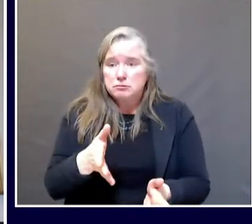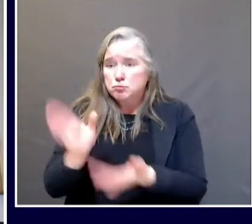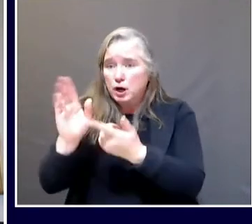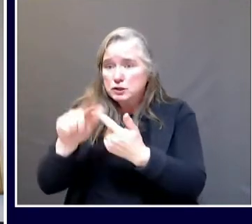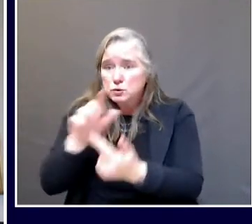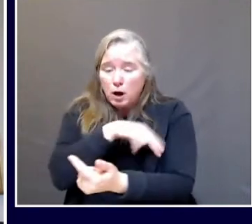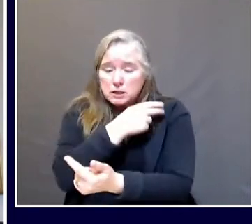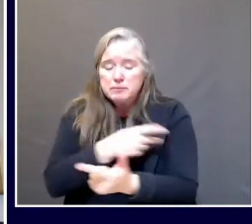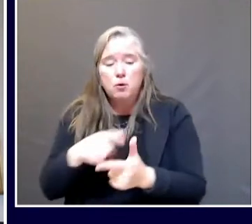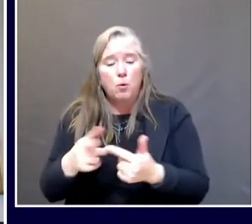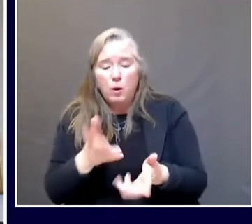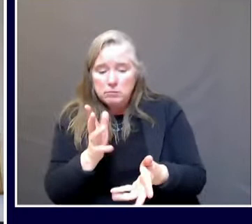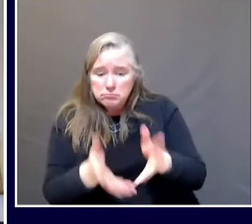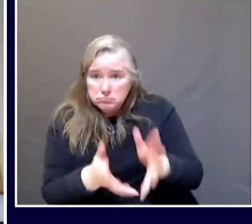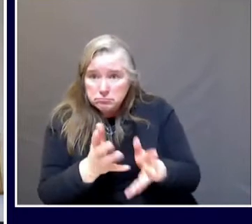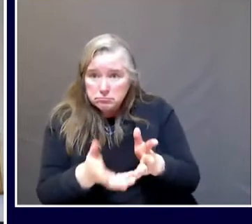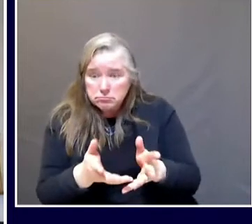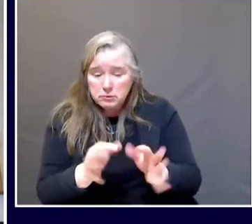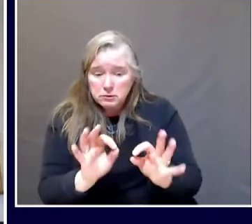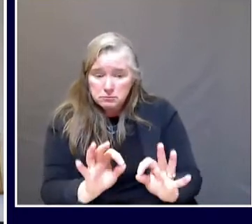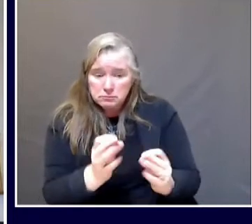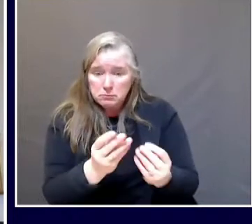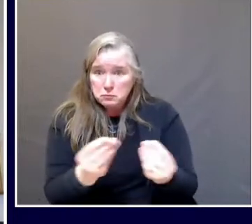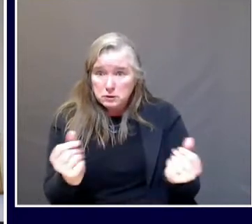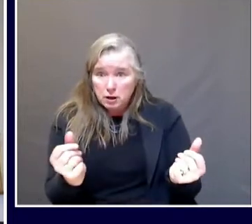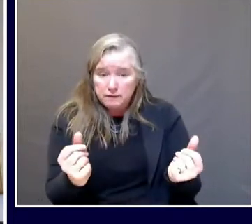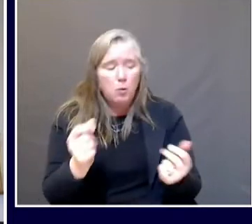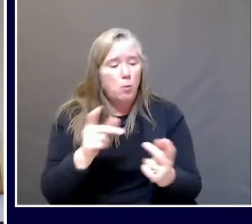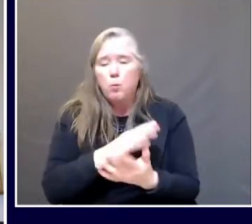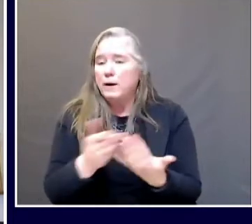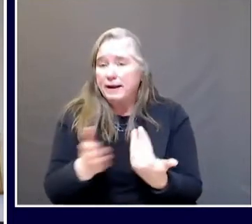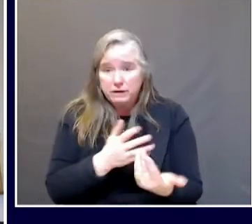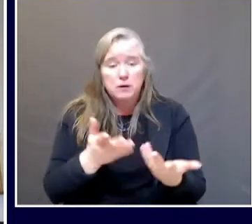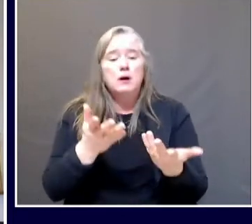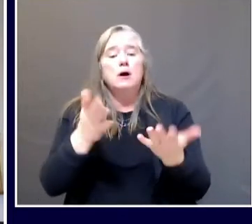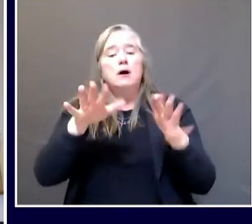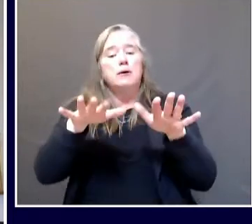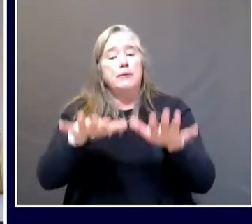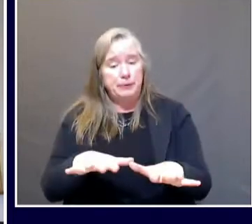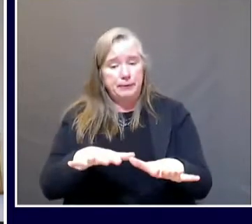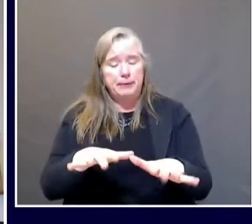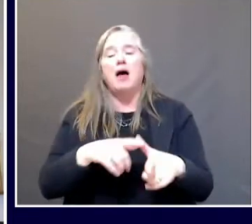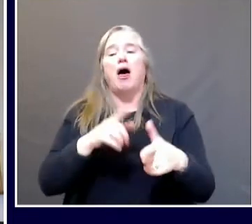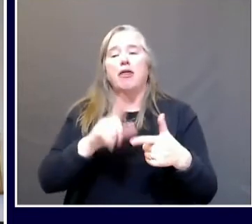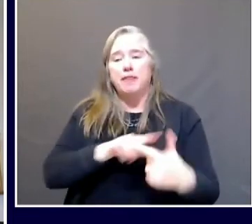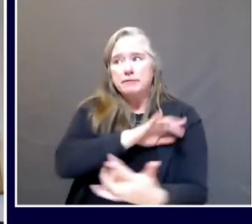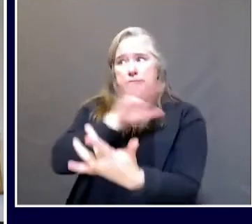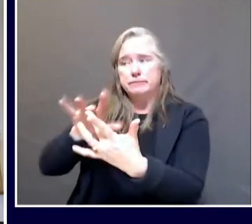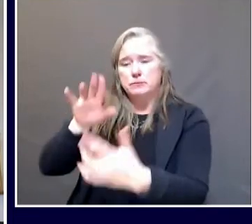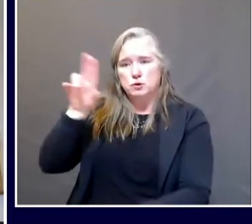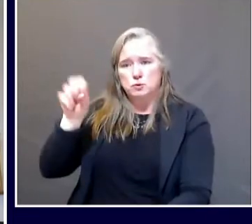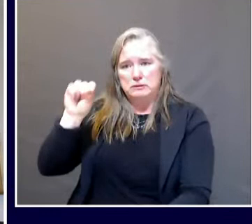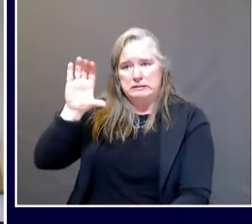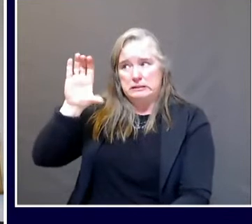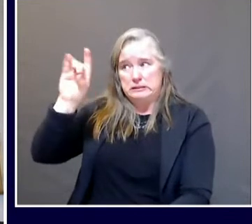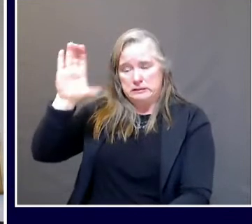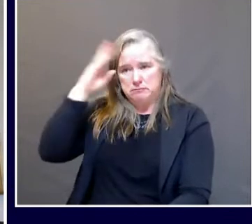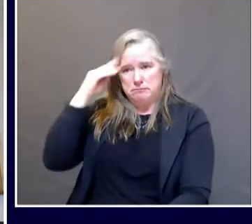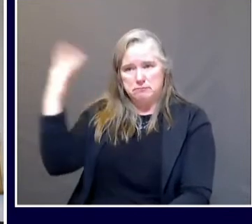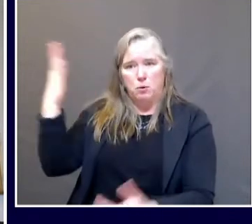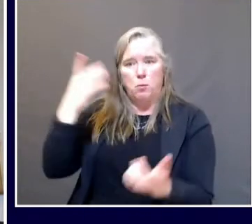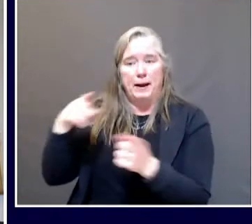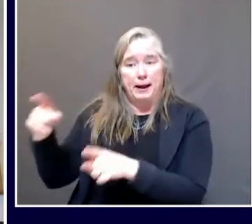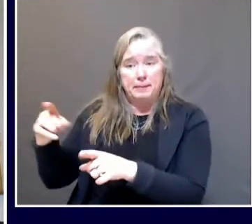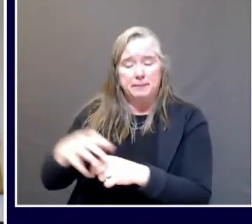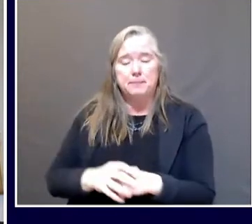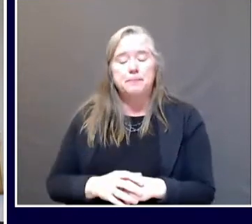to track and investigate those. I don't have any direct information about the situation that you've noted. I hope that the individual is